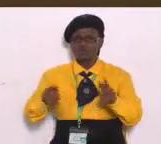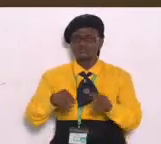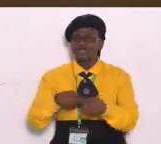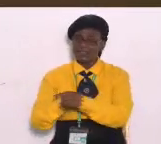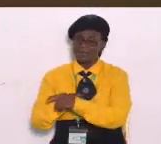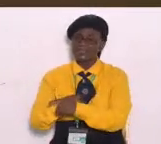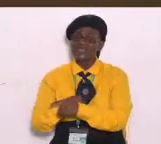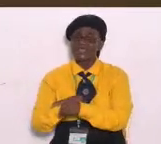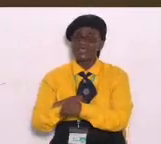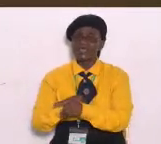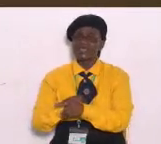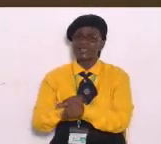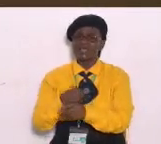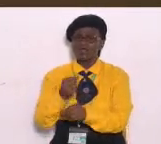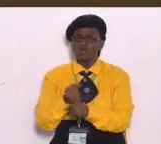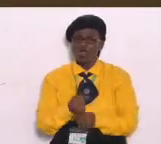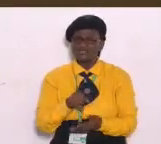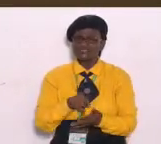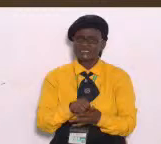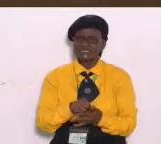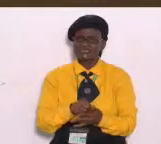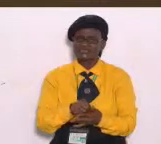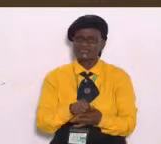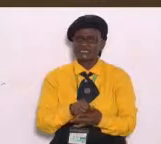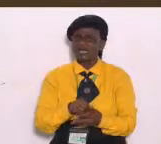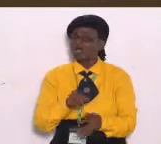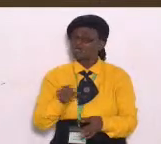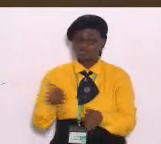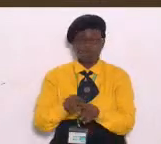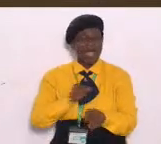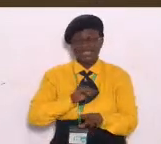won. I don't need it. Come and collect the keys.